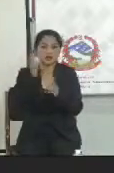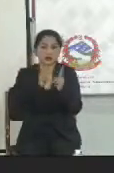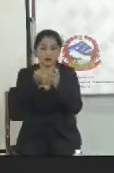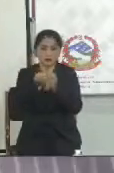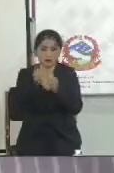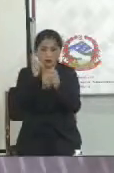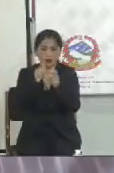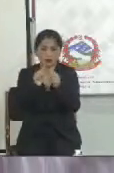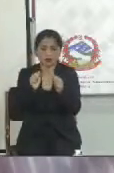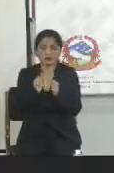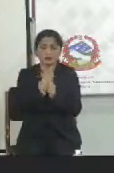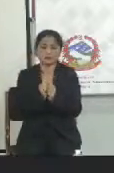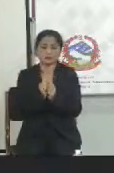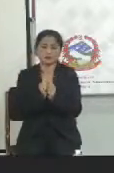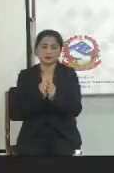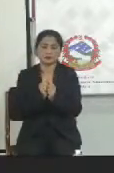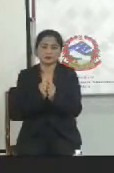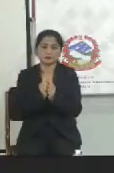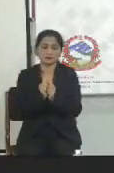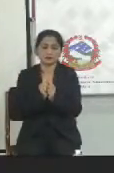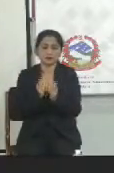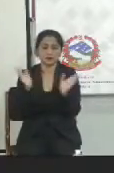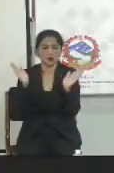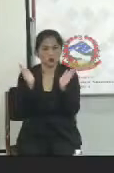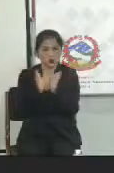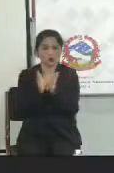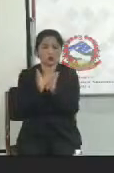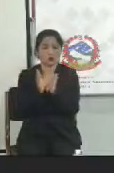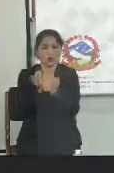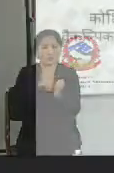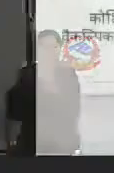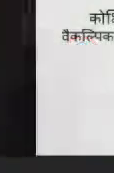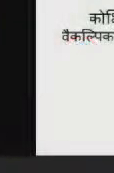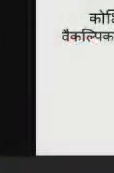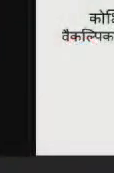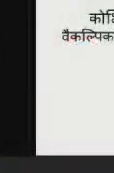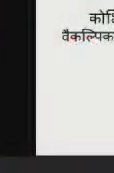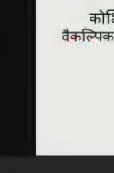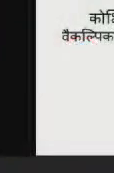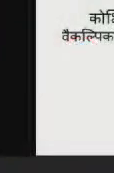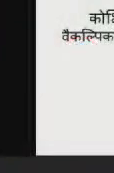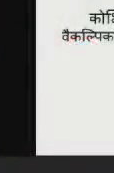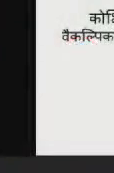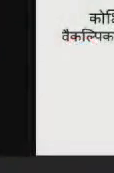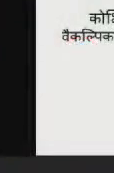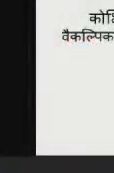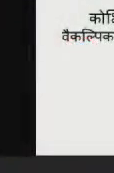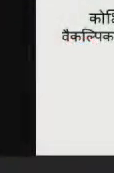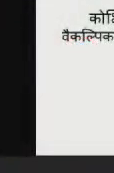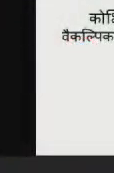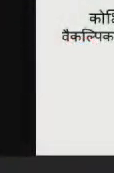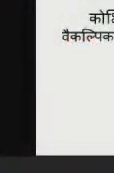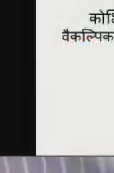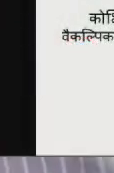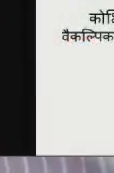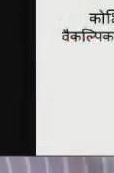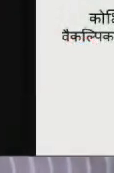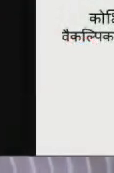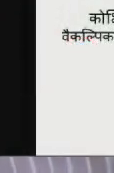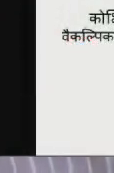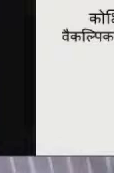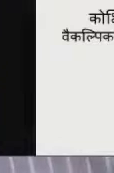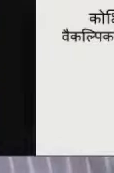sound, so I'm unable to interpret. Can somebody from the technical desk assist the technology, please?